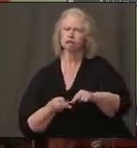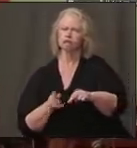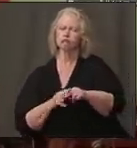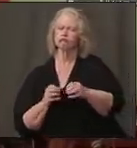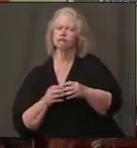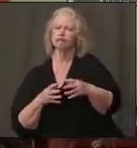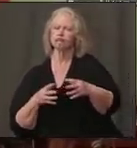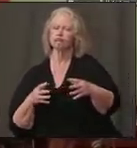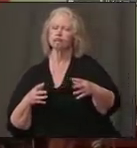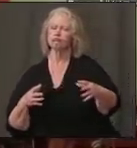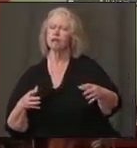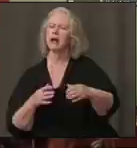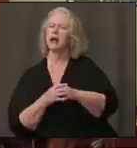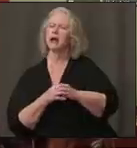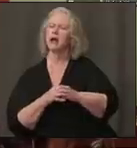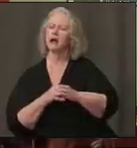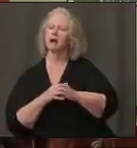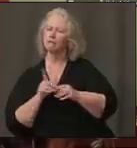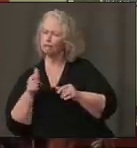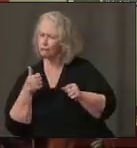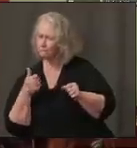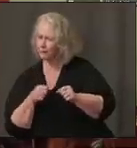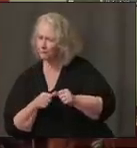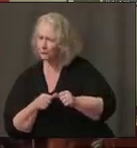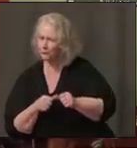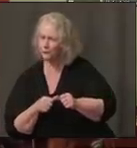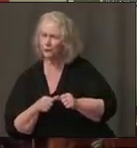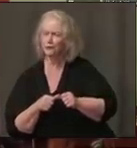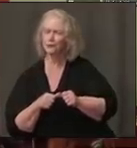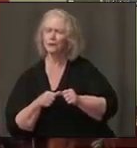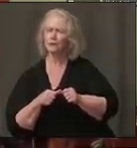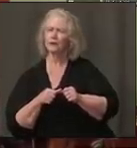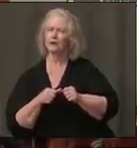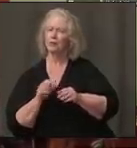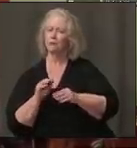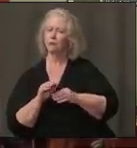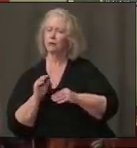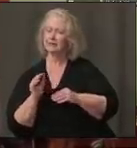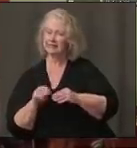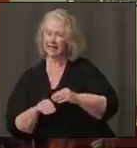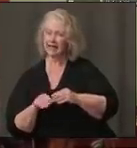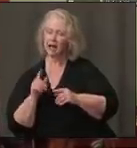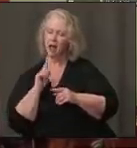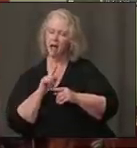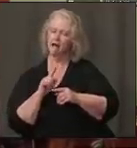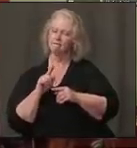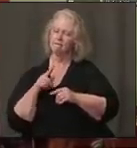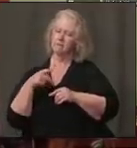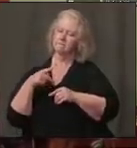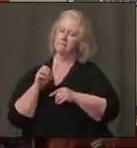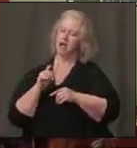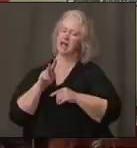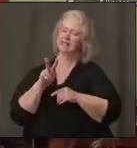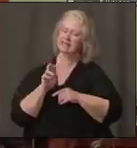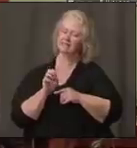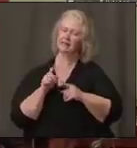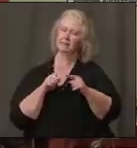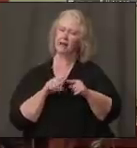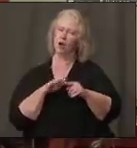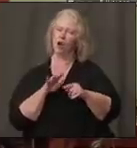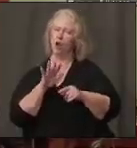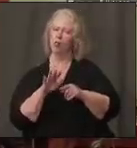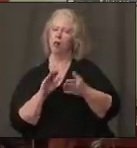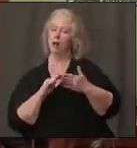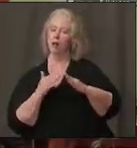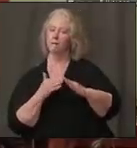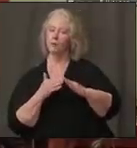capacity. And remember that the percentage of positivity depends upon the community, and there's been a steady